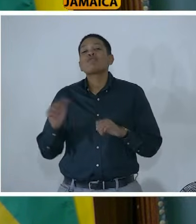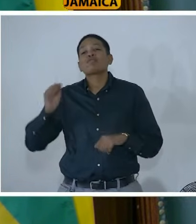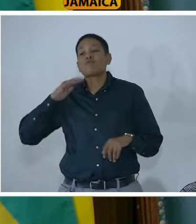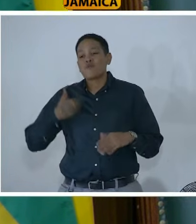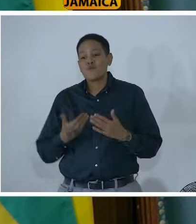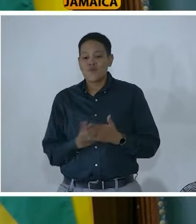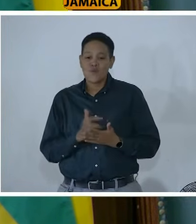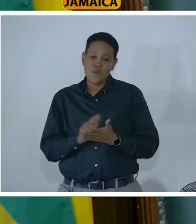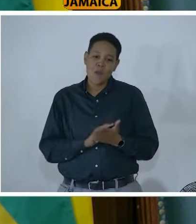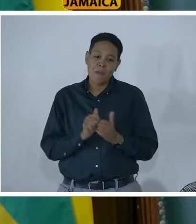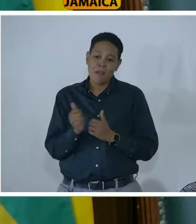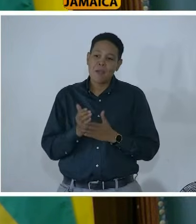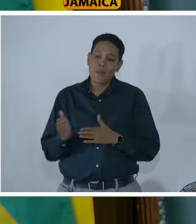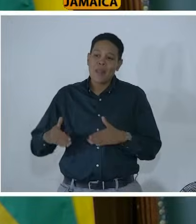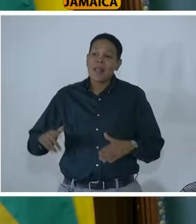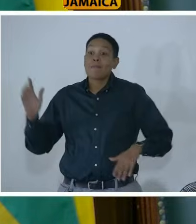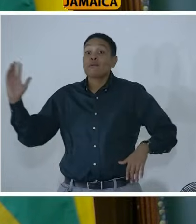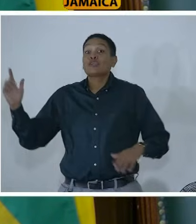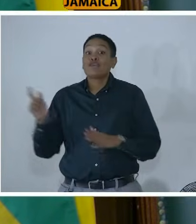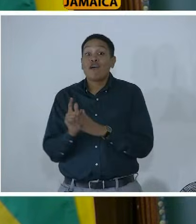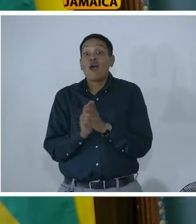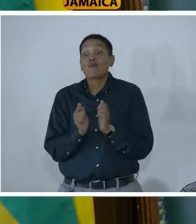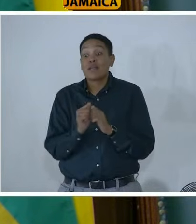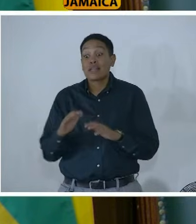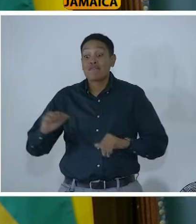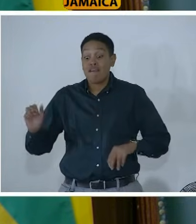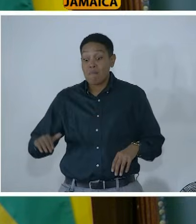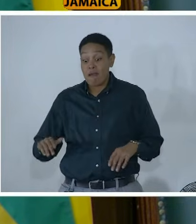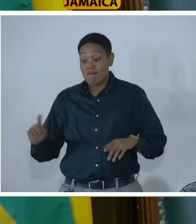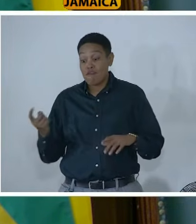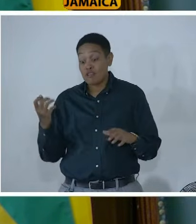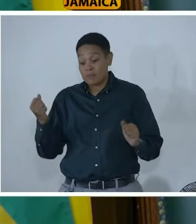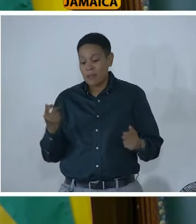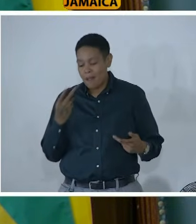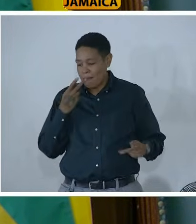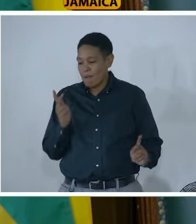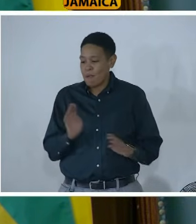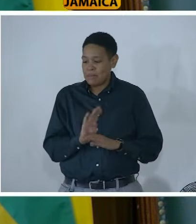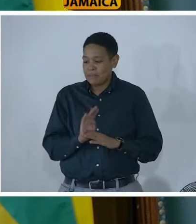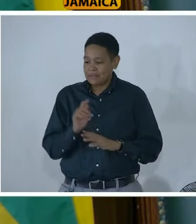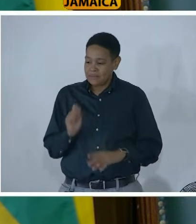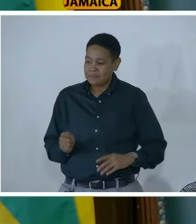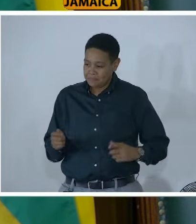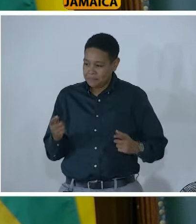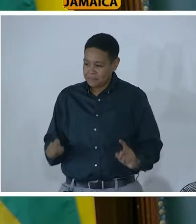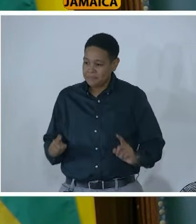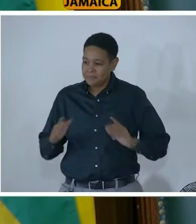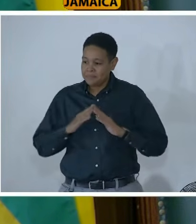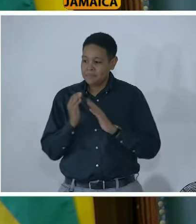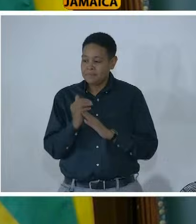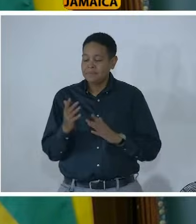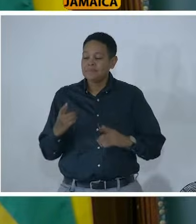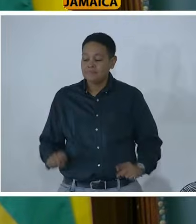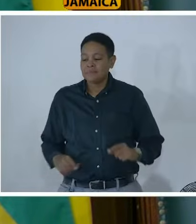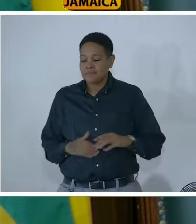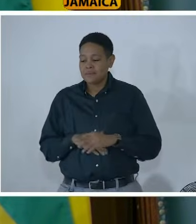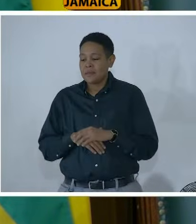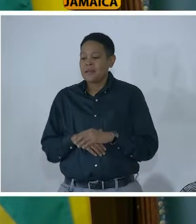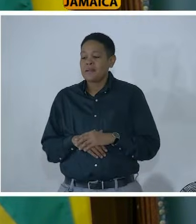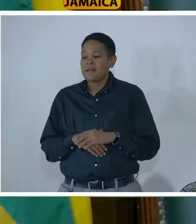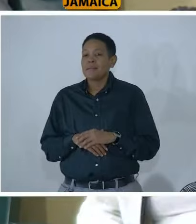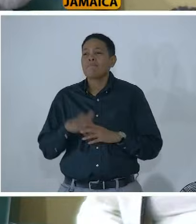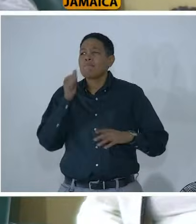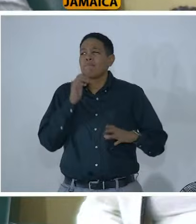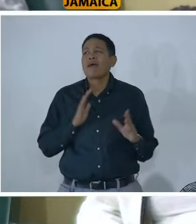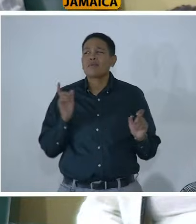to introduce bills, presentation of bills without leave of the House first obtained, public business. House Leader.